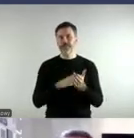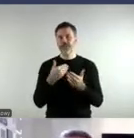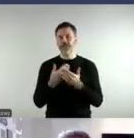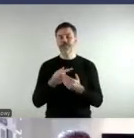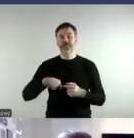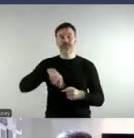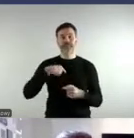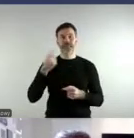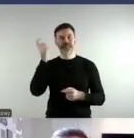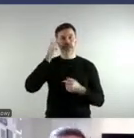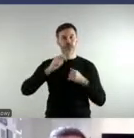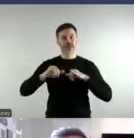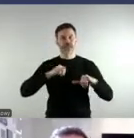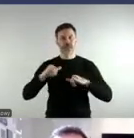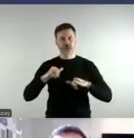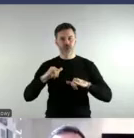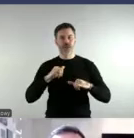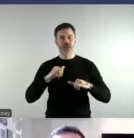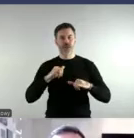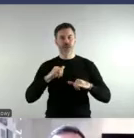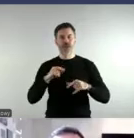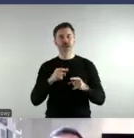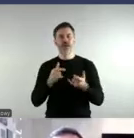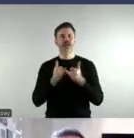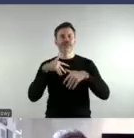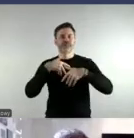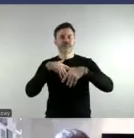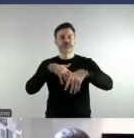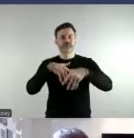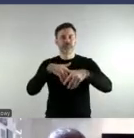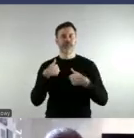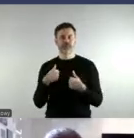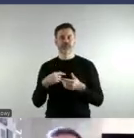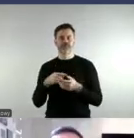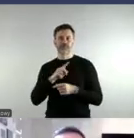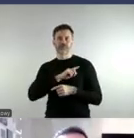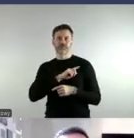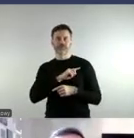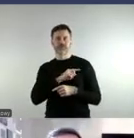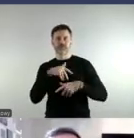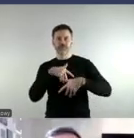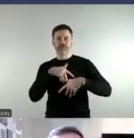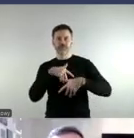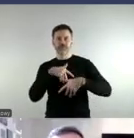have another work, which is the registering of gatherings and protests.